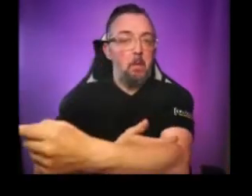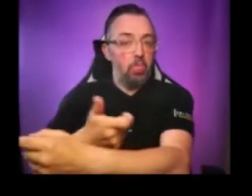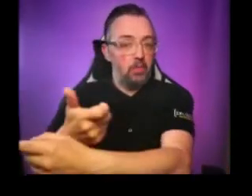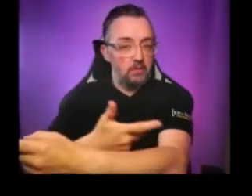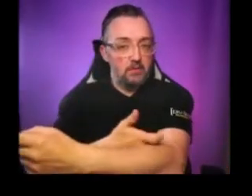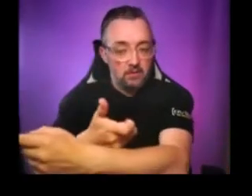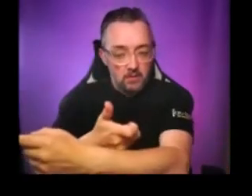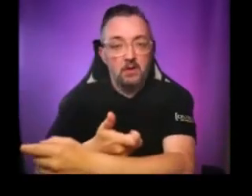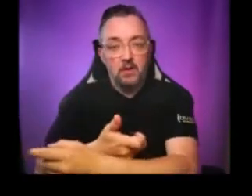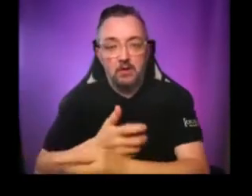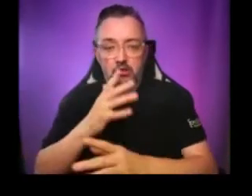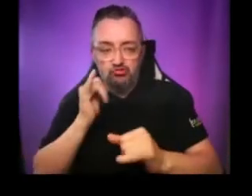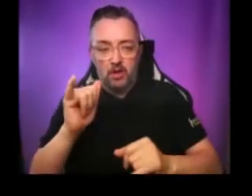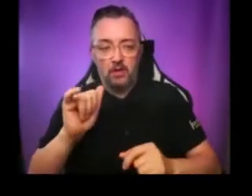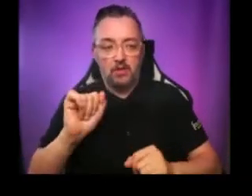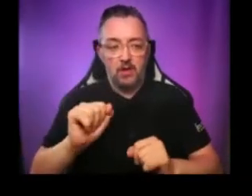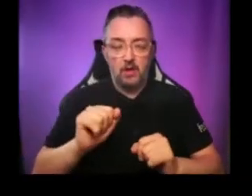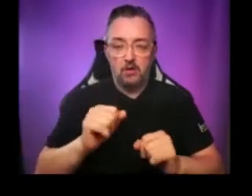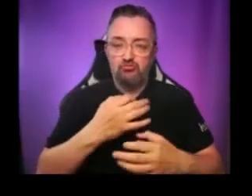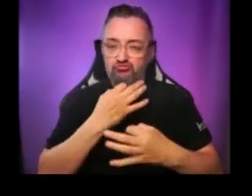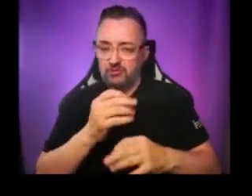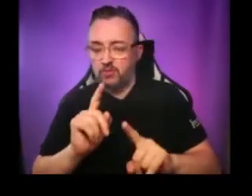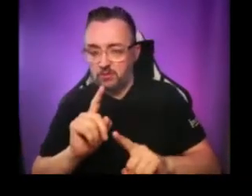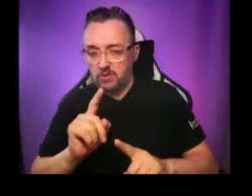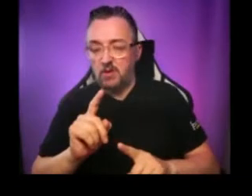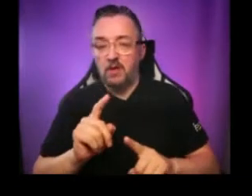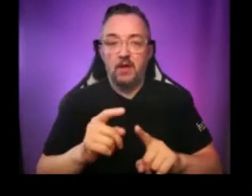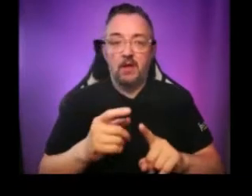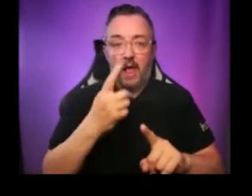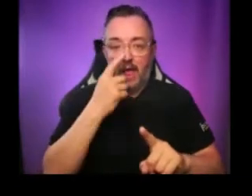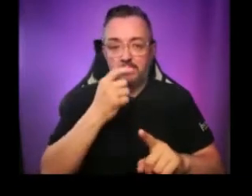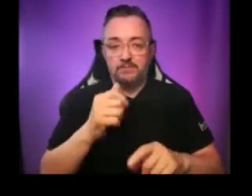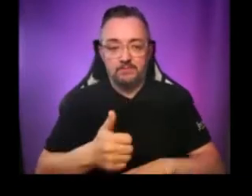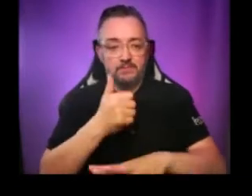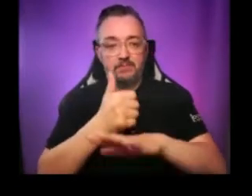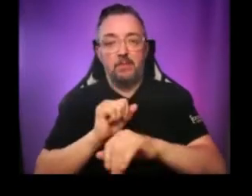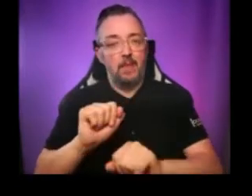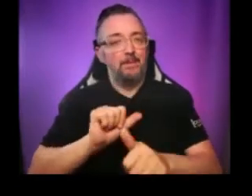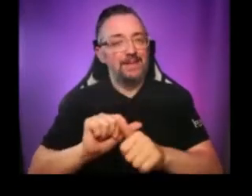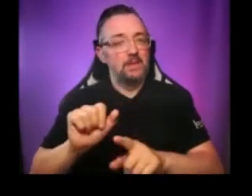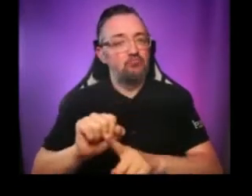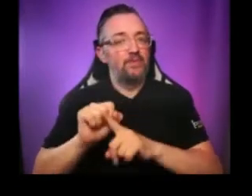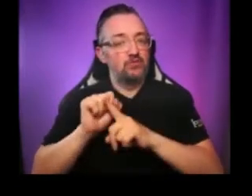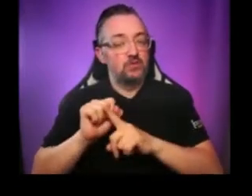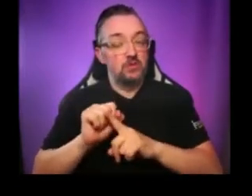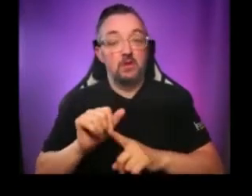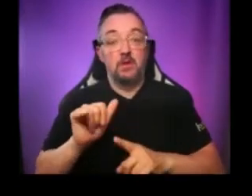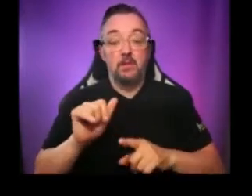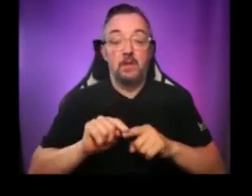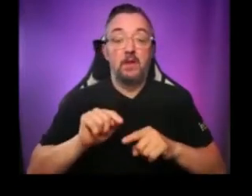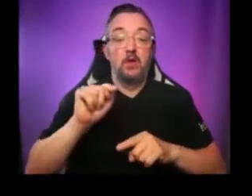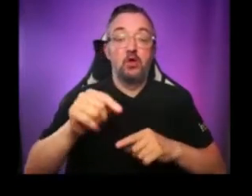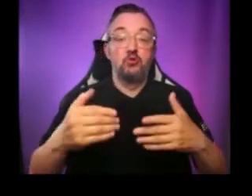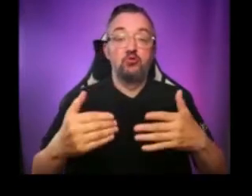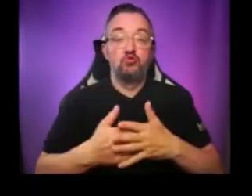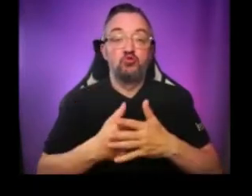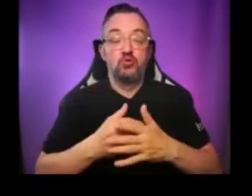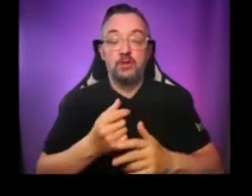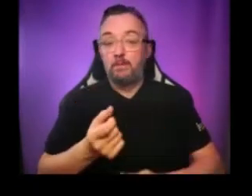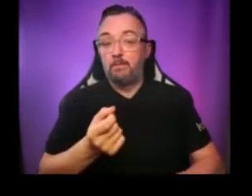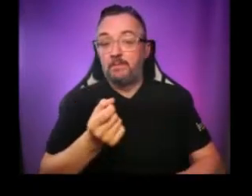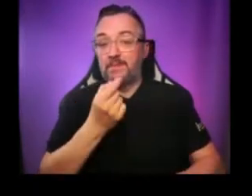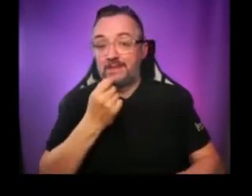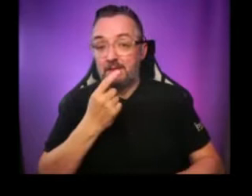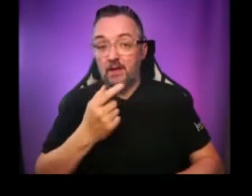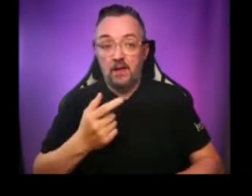their risk profile and design the very best personalised prevention plan. If the time comes for new disease-modifying medicines to be